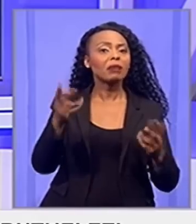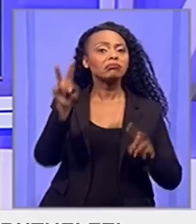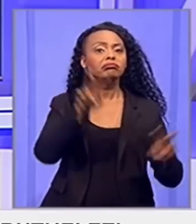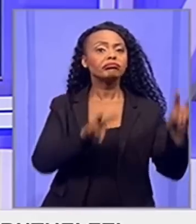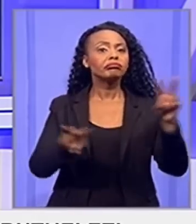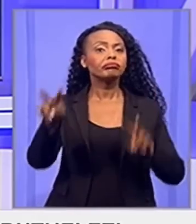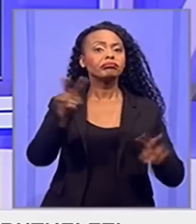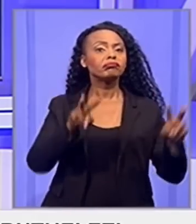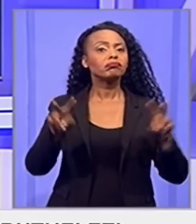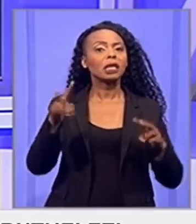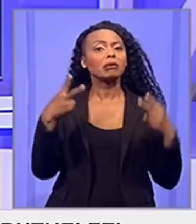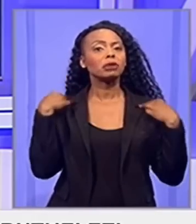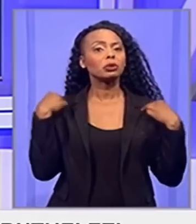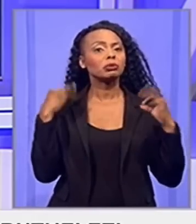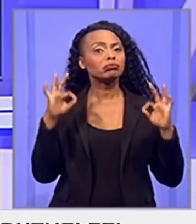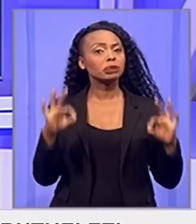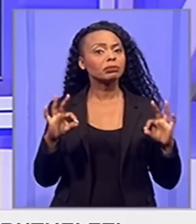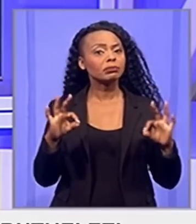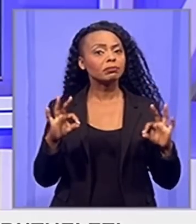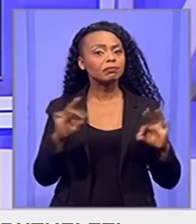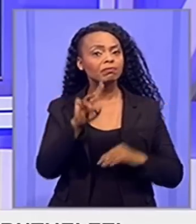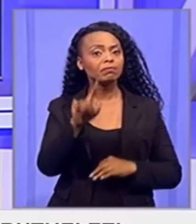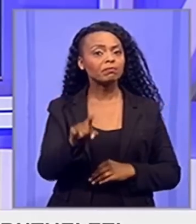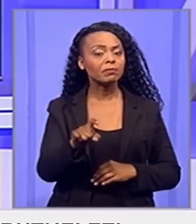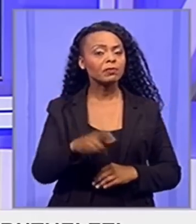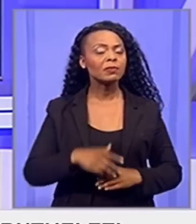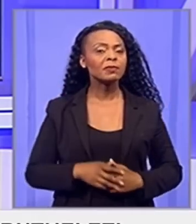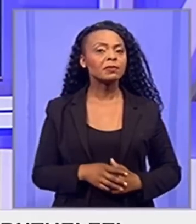tshireletso a eme jang?